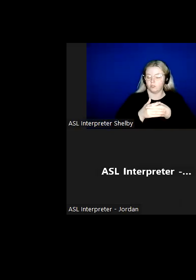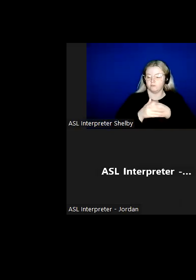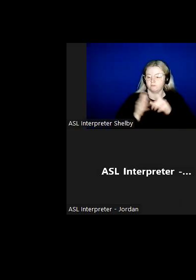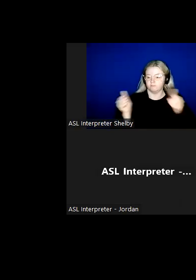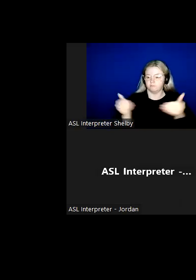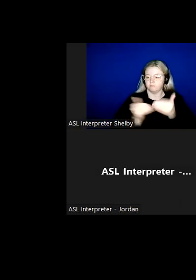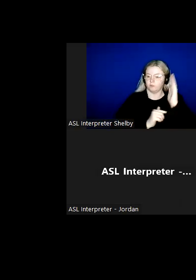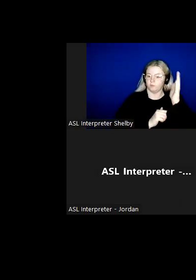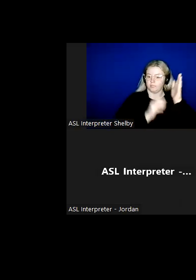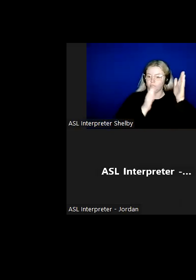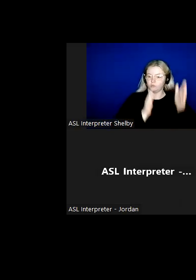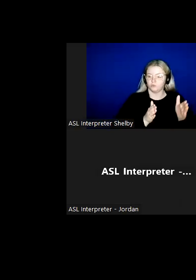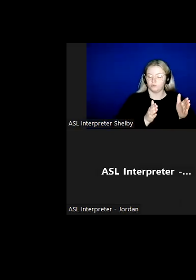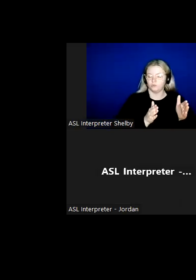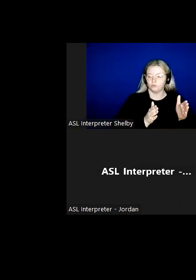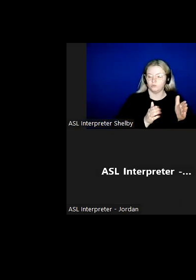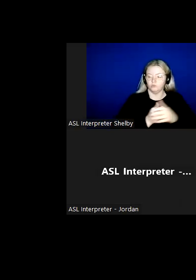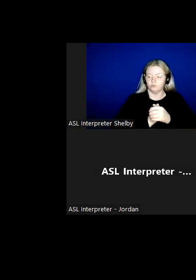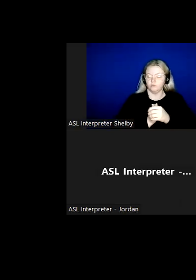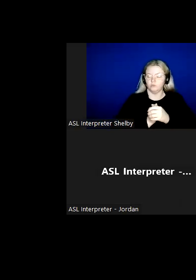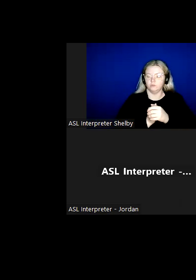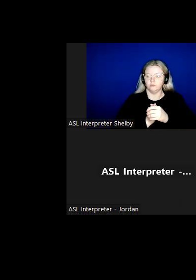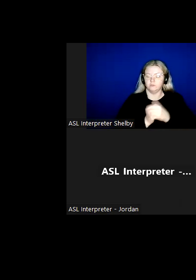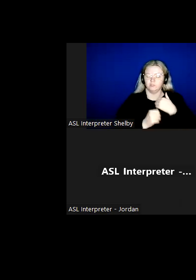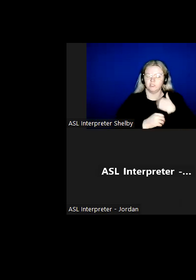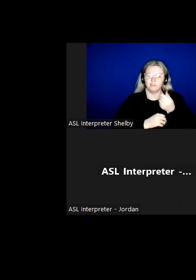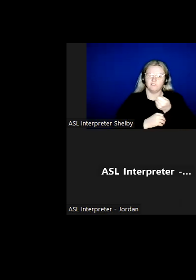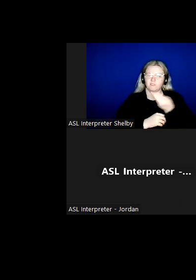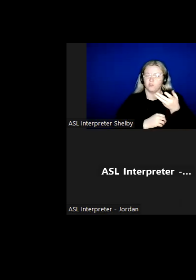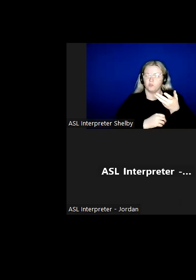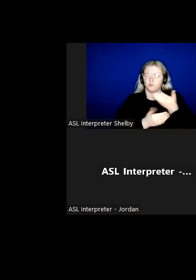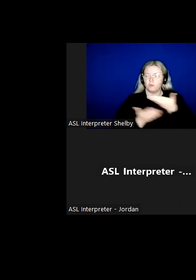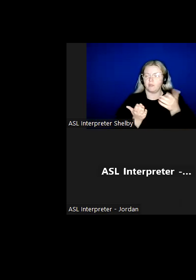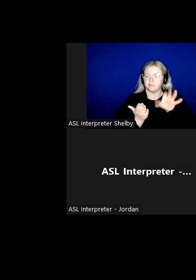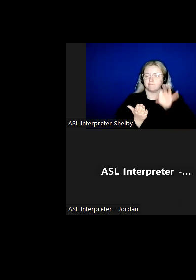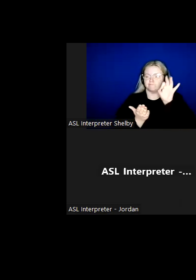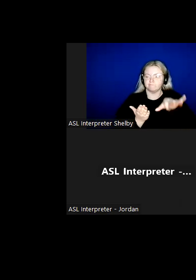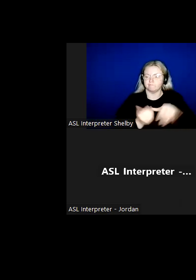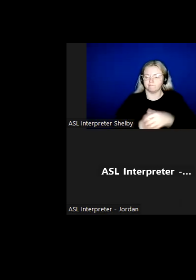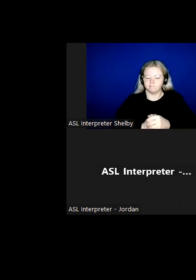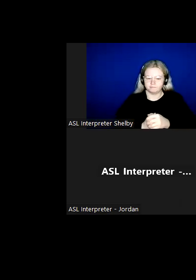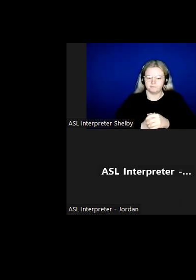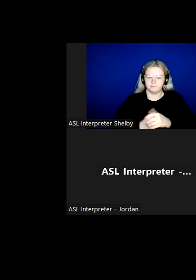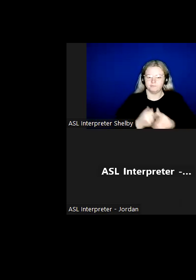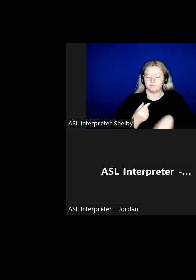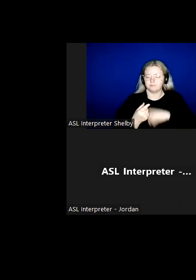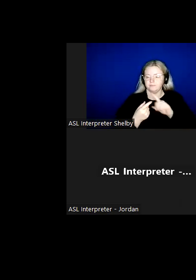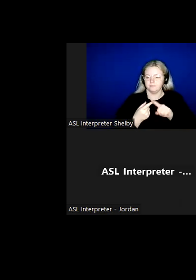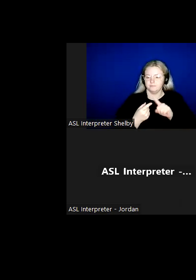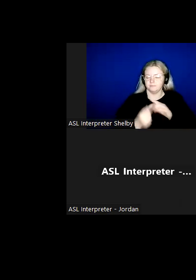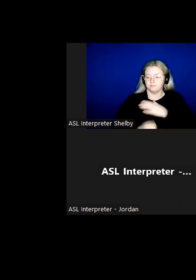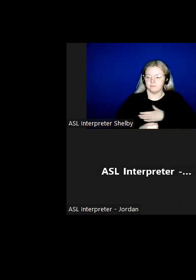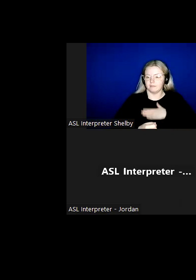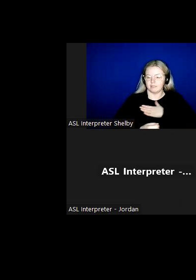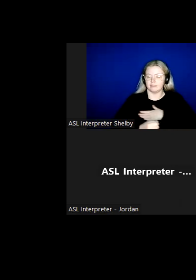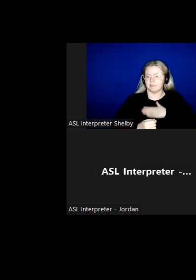our presenters today, I'd like to cover a few brief housekeeping tips. Please mute to